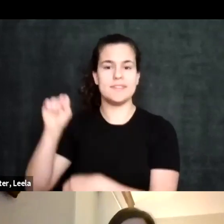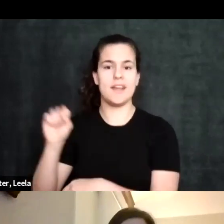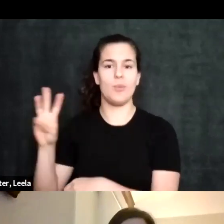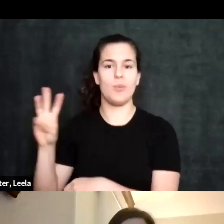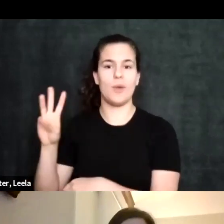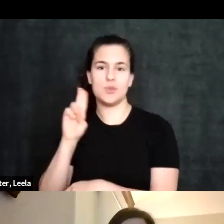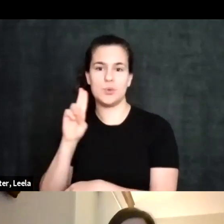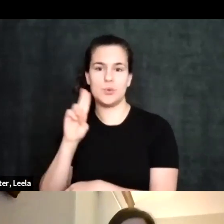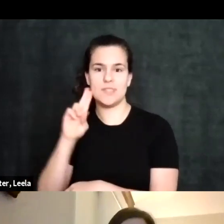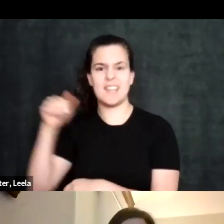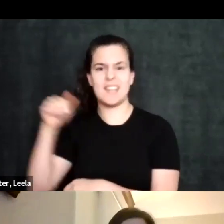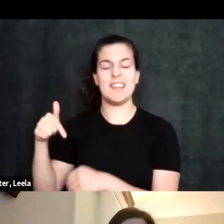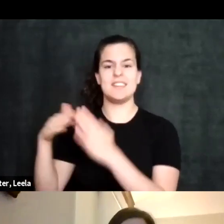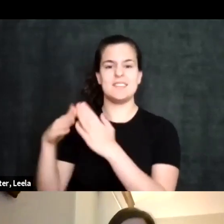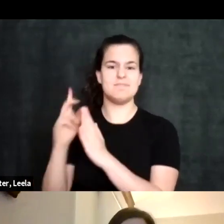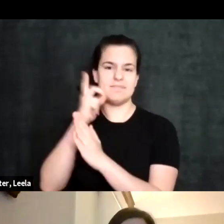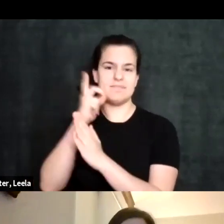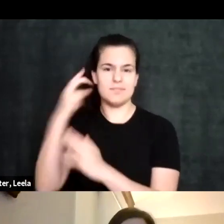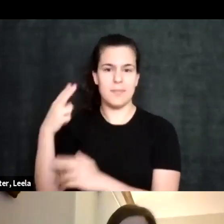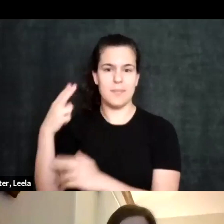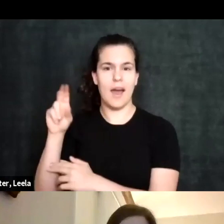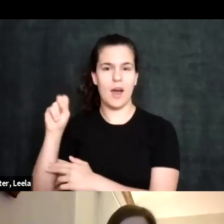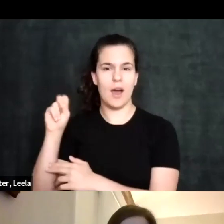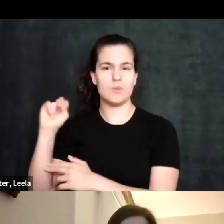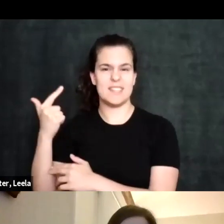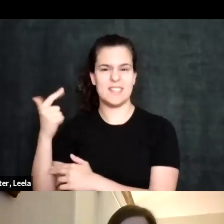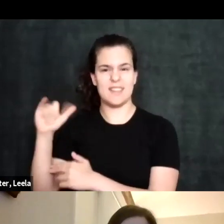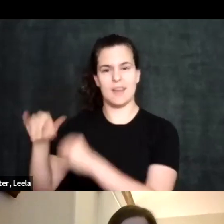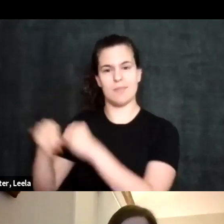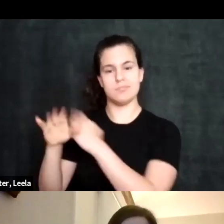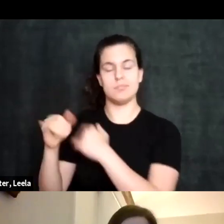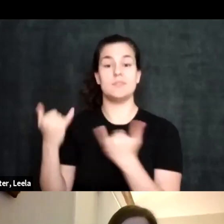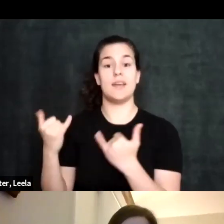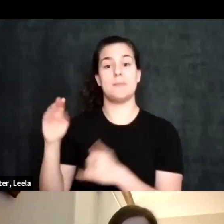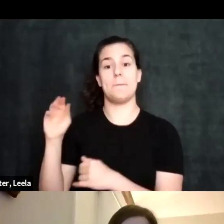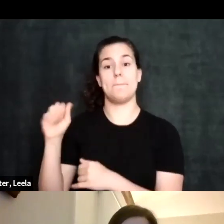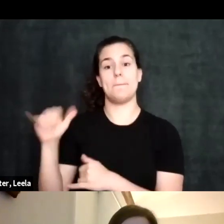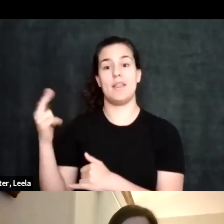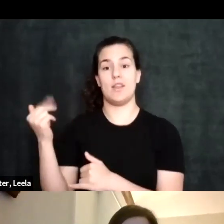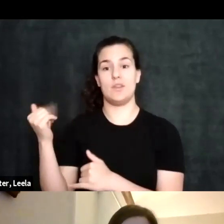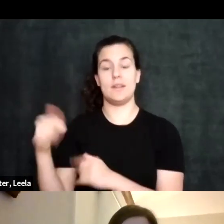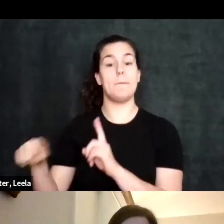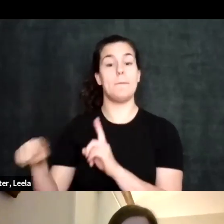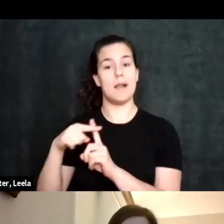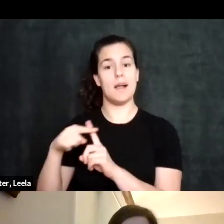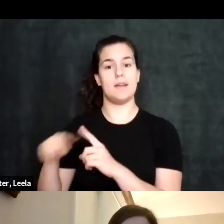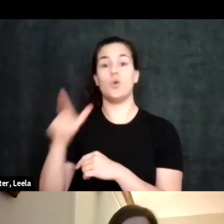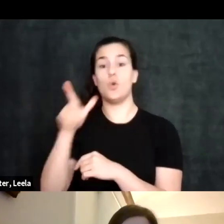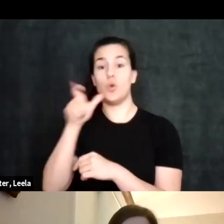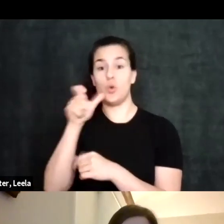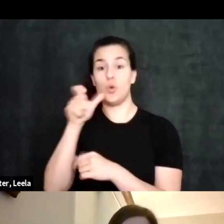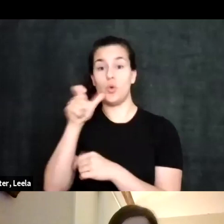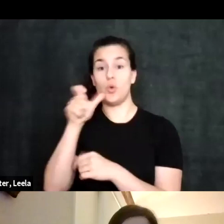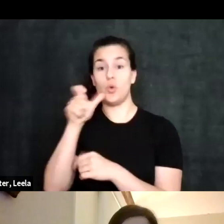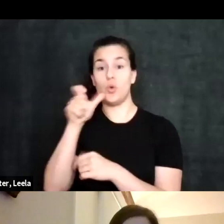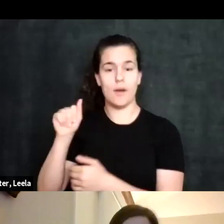Zoom session for today, May 13th. Also joining me, we have Abbie Flores from housing. So she is